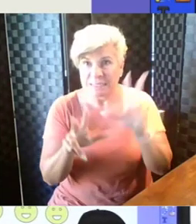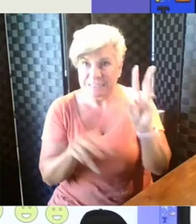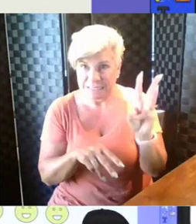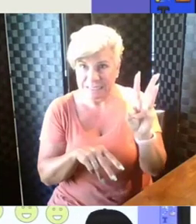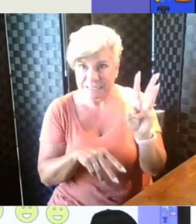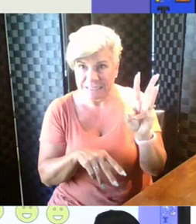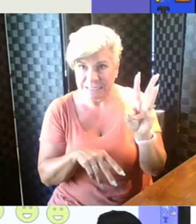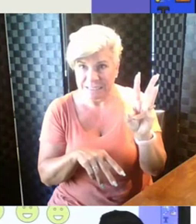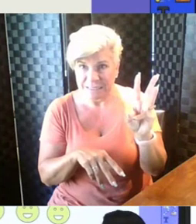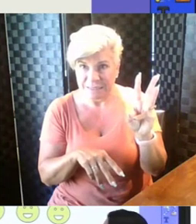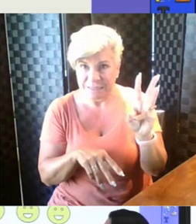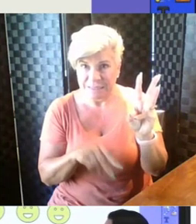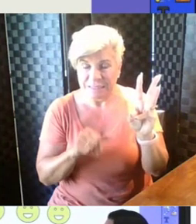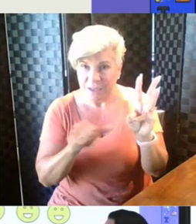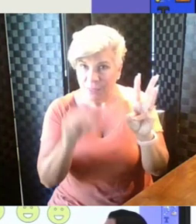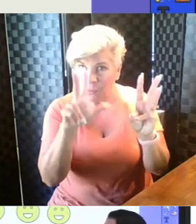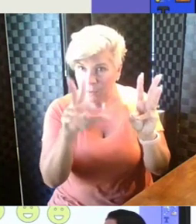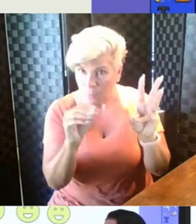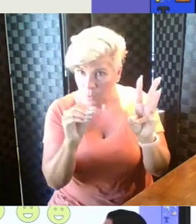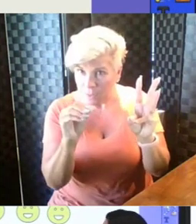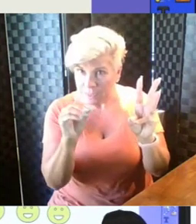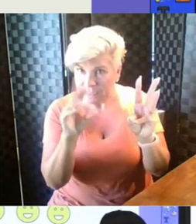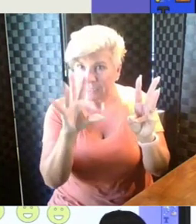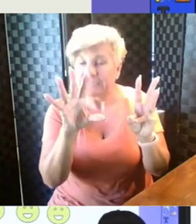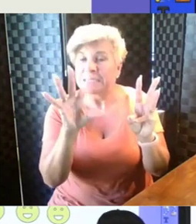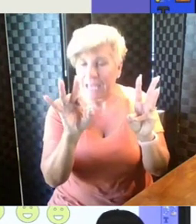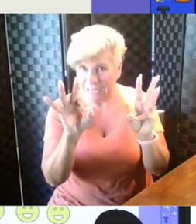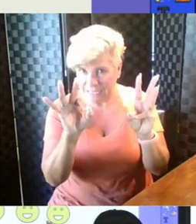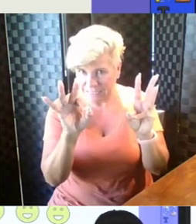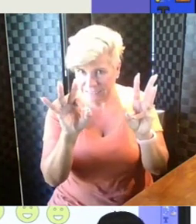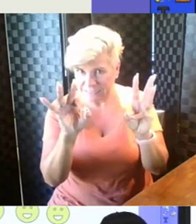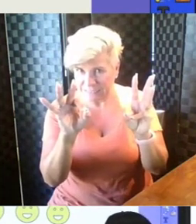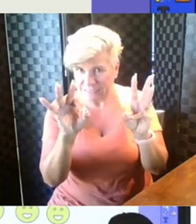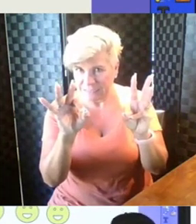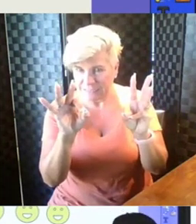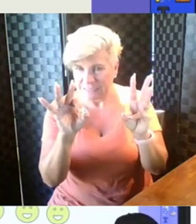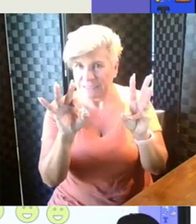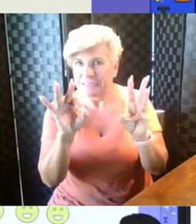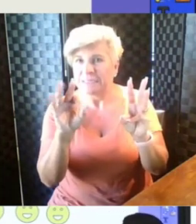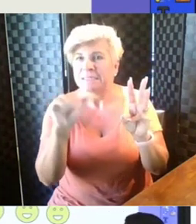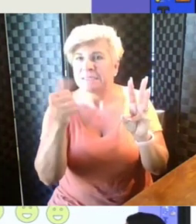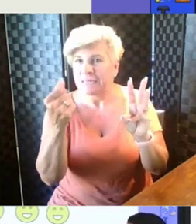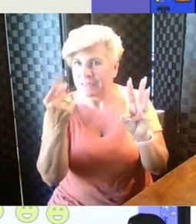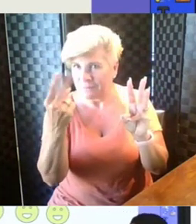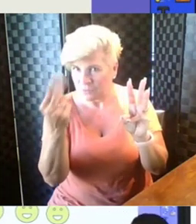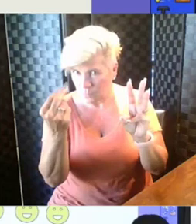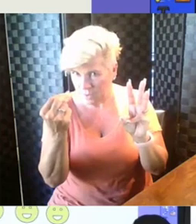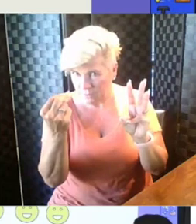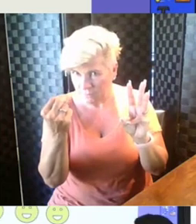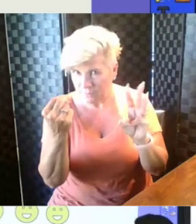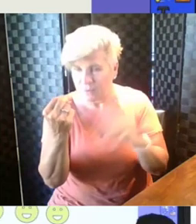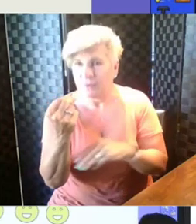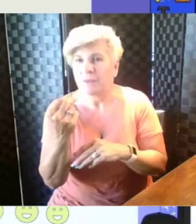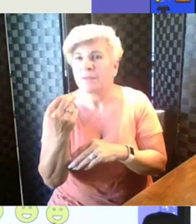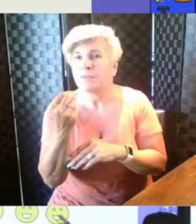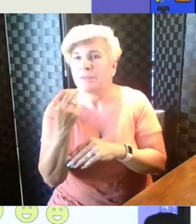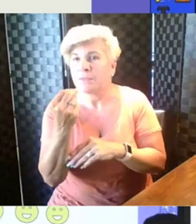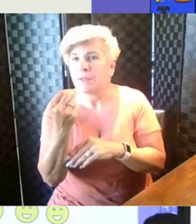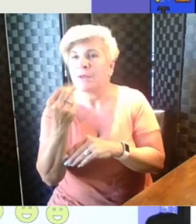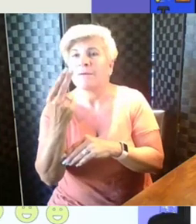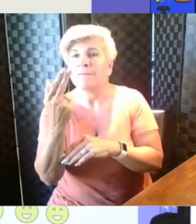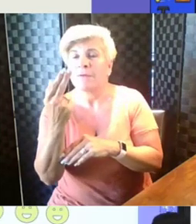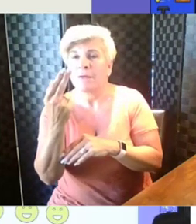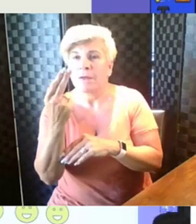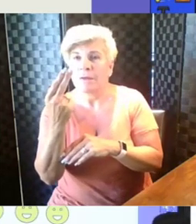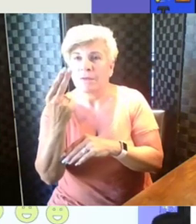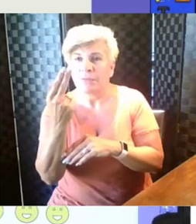6. Count on 3 more. 7, 8, 9. Count on 3 more. 10, 11, 12. Count on